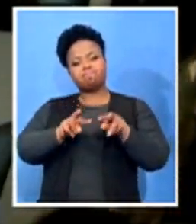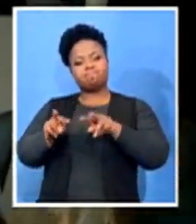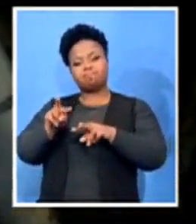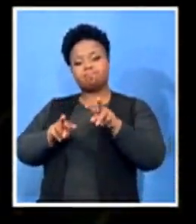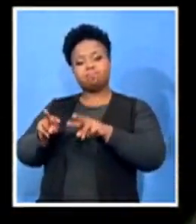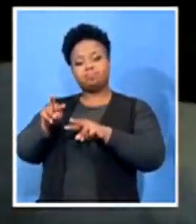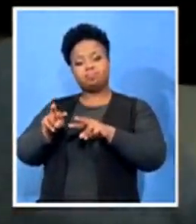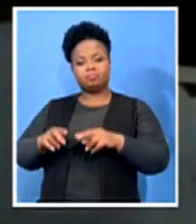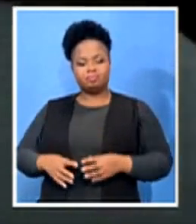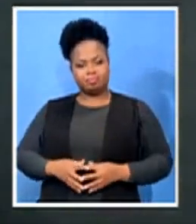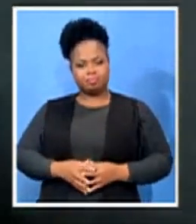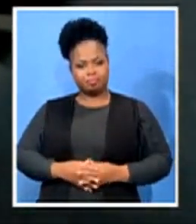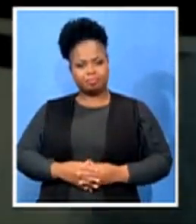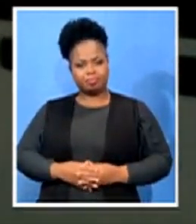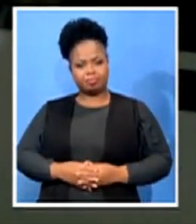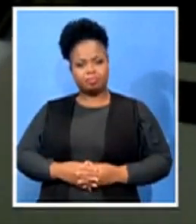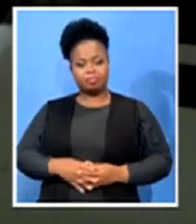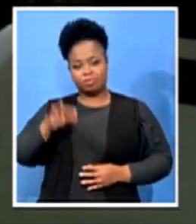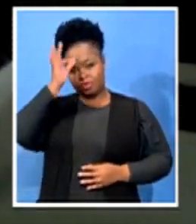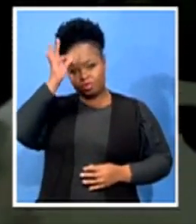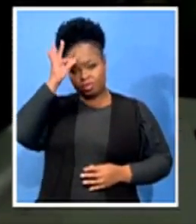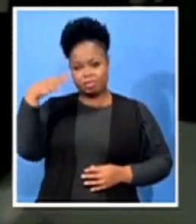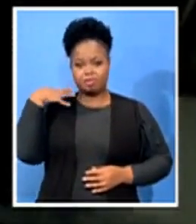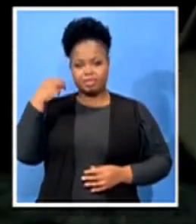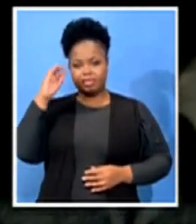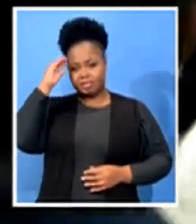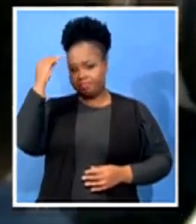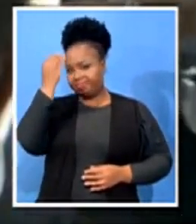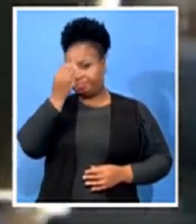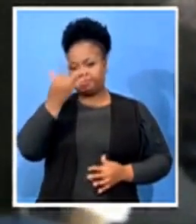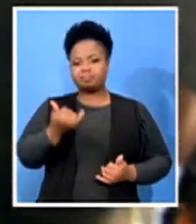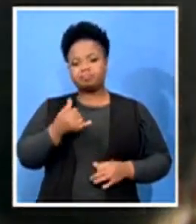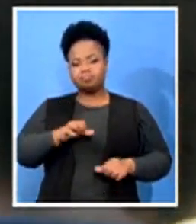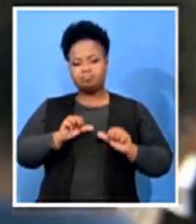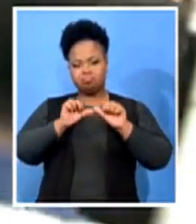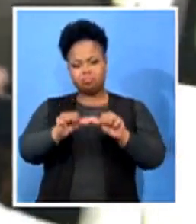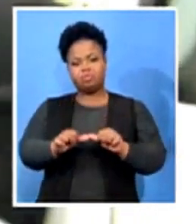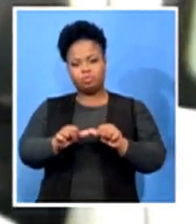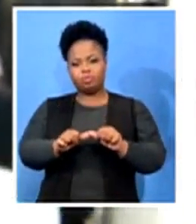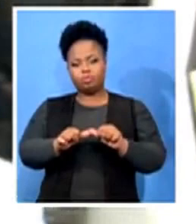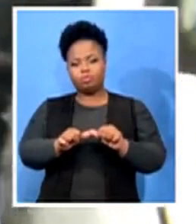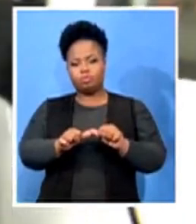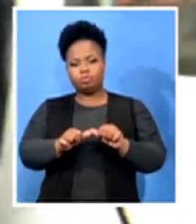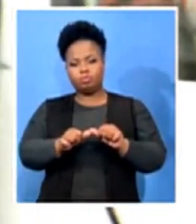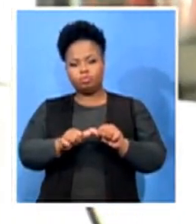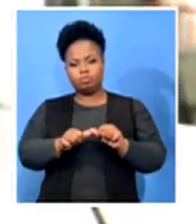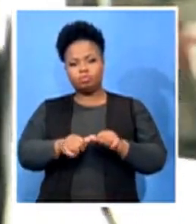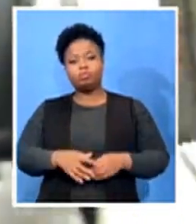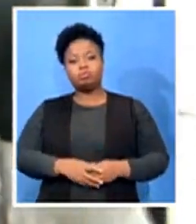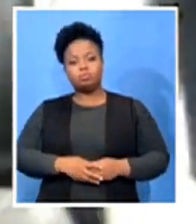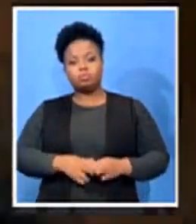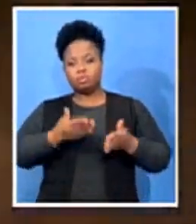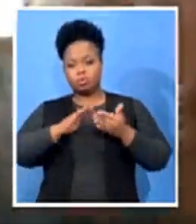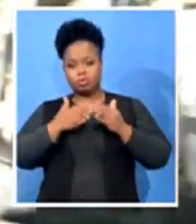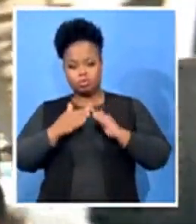Where Police Minister Bheki Cele continues to speak to the community.